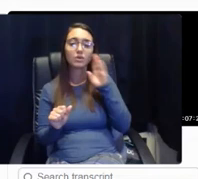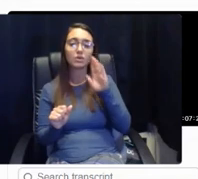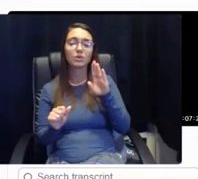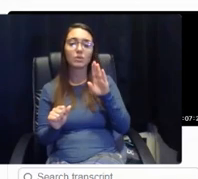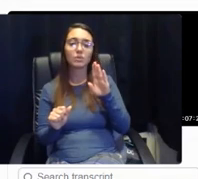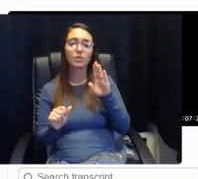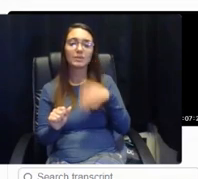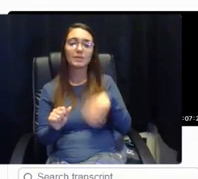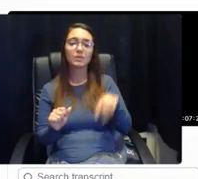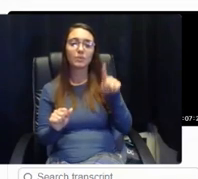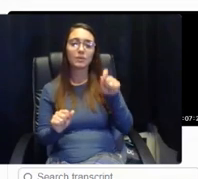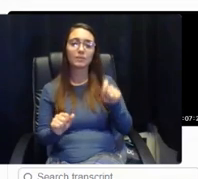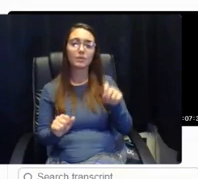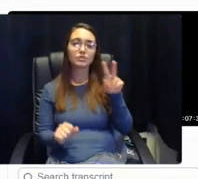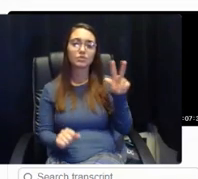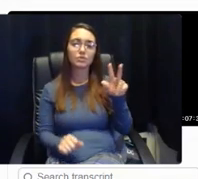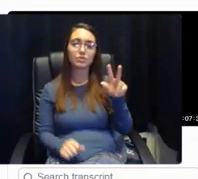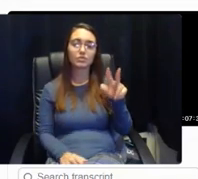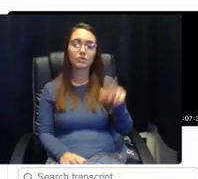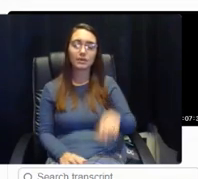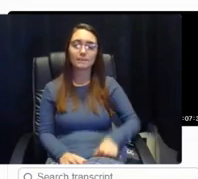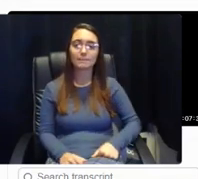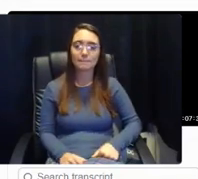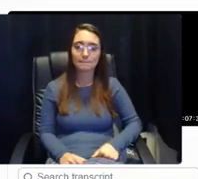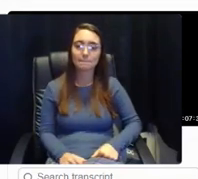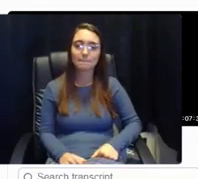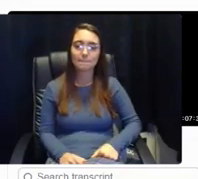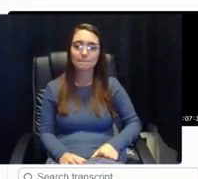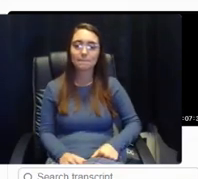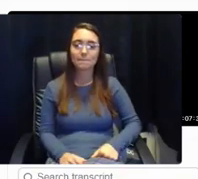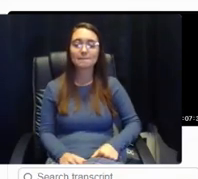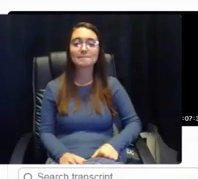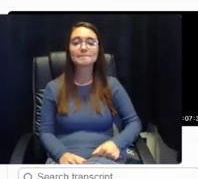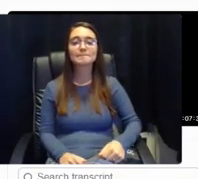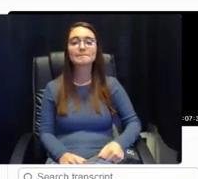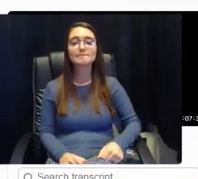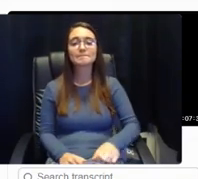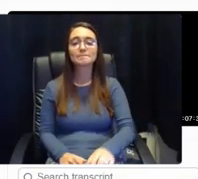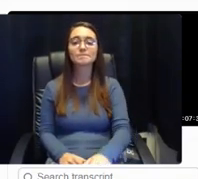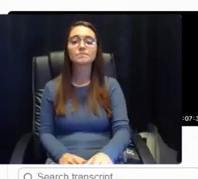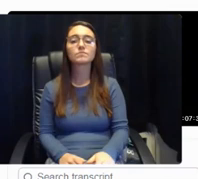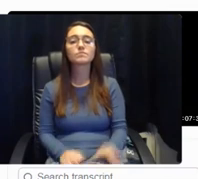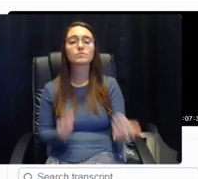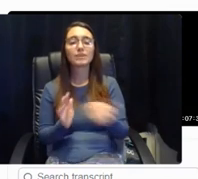electron potential is 1.23. Again, we have to